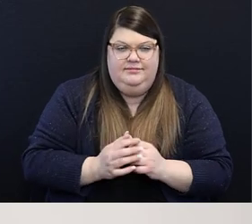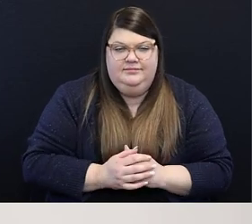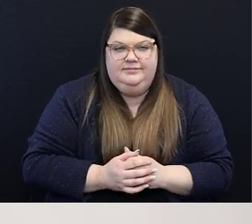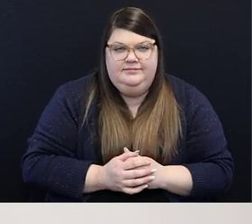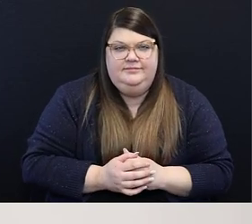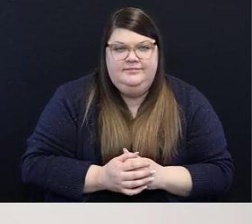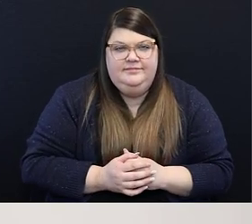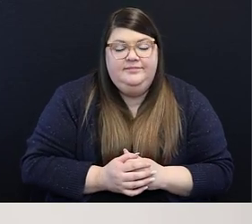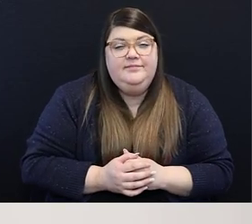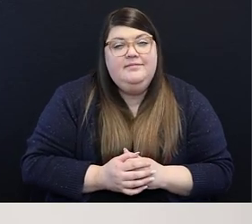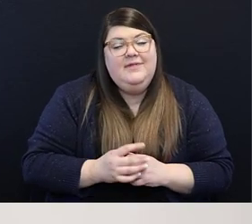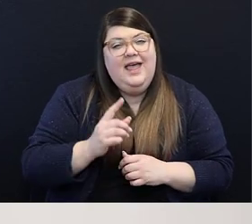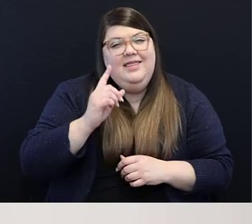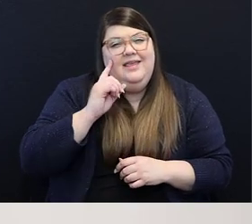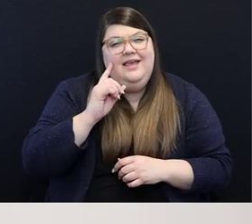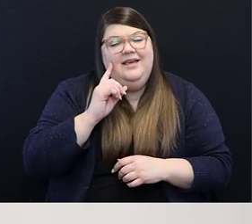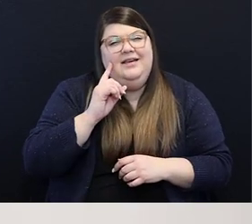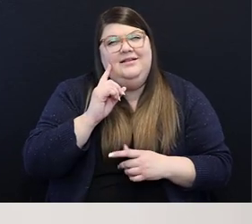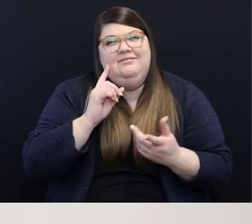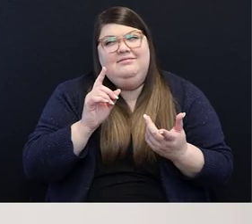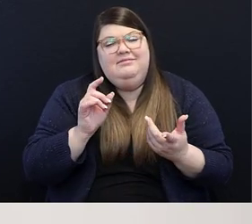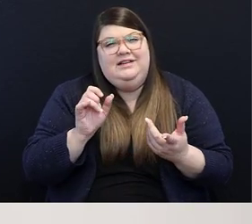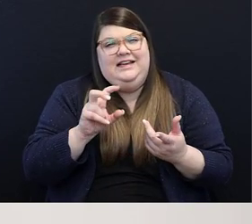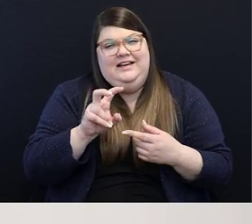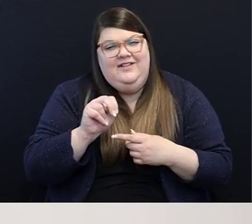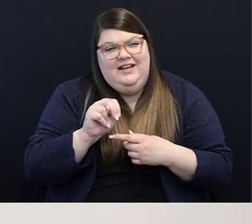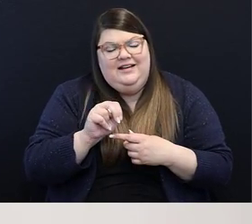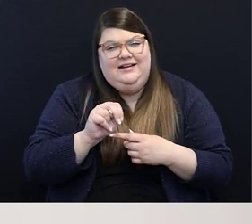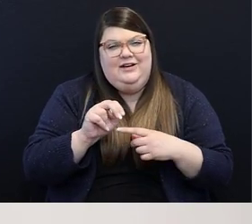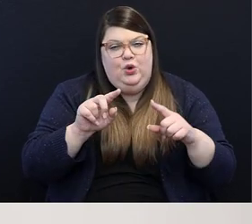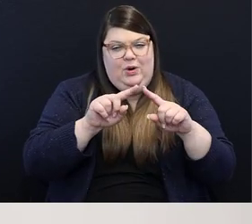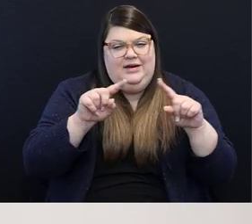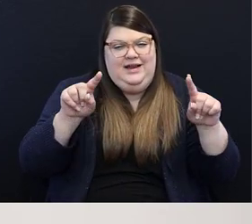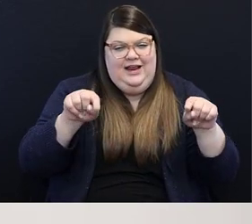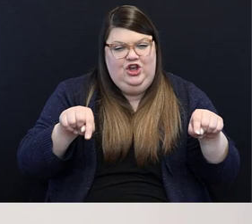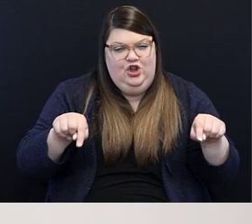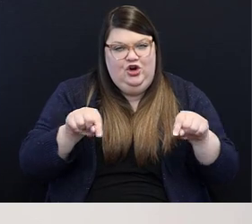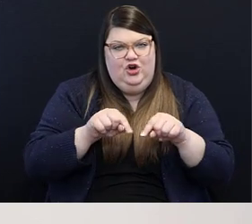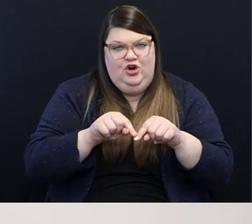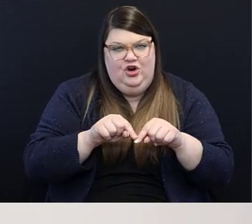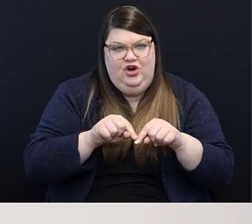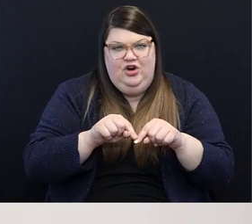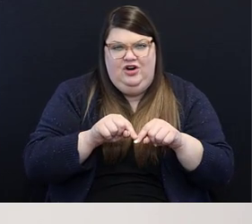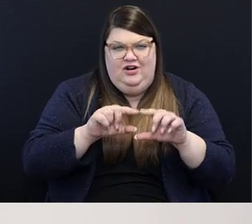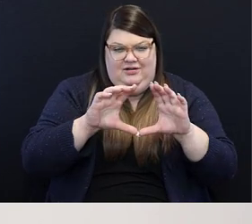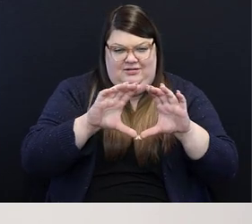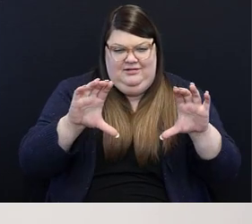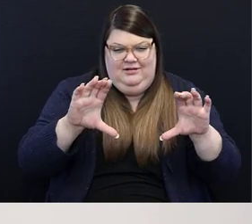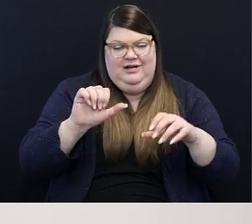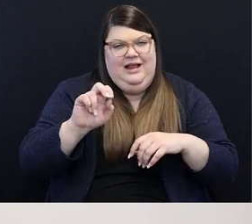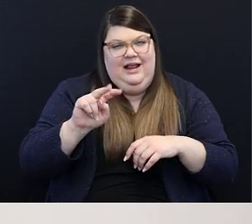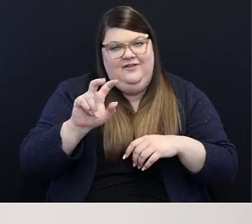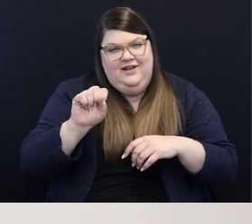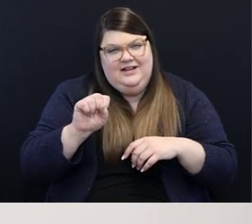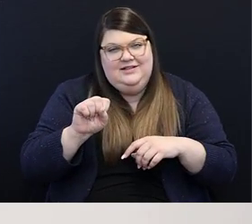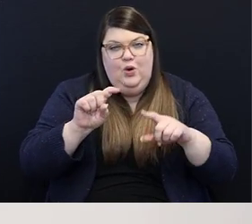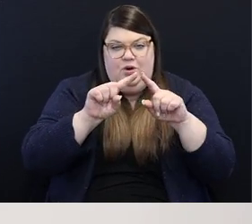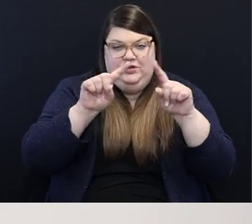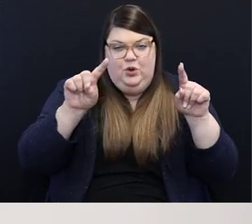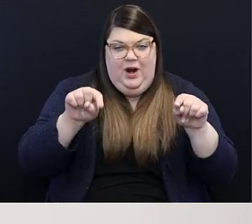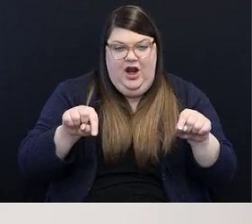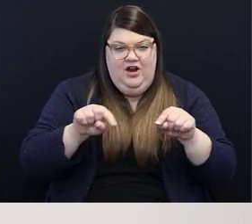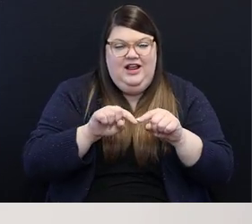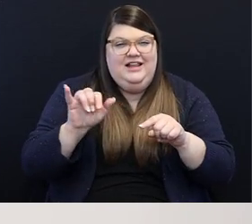And I think like even a rectangular canvas or a square canvas is kind of like a metric of a